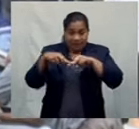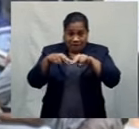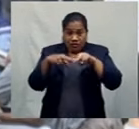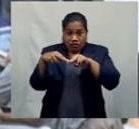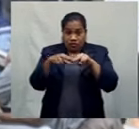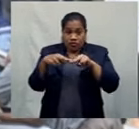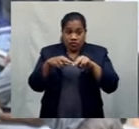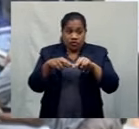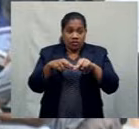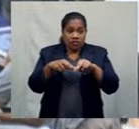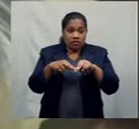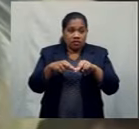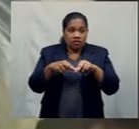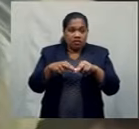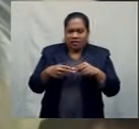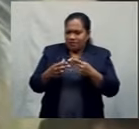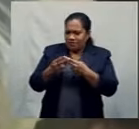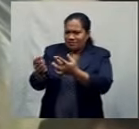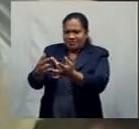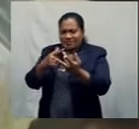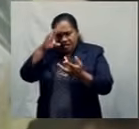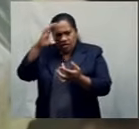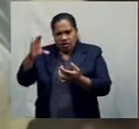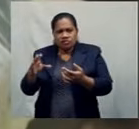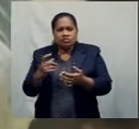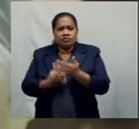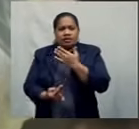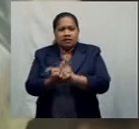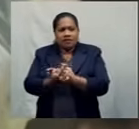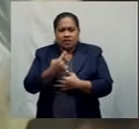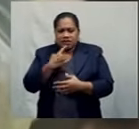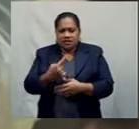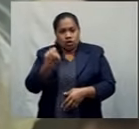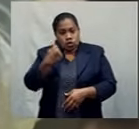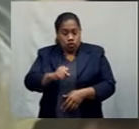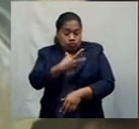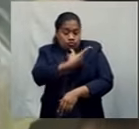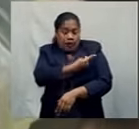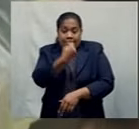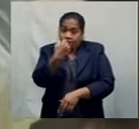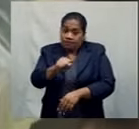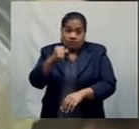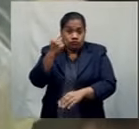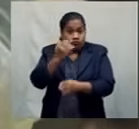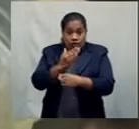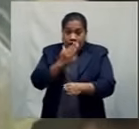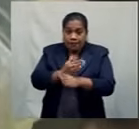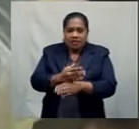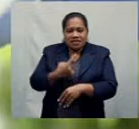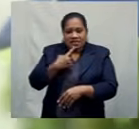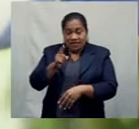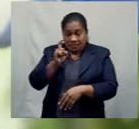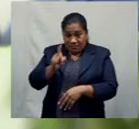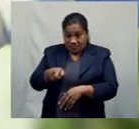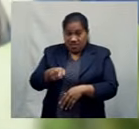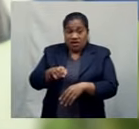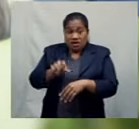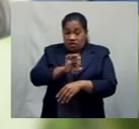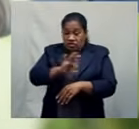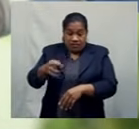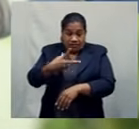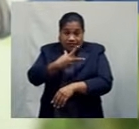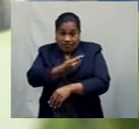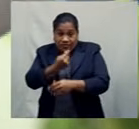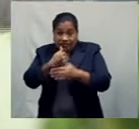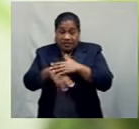amongst a handful of countries that have taken the oath of no jab, no job, Dr. Baker says being unvaccinated and in public